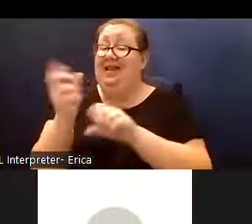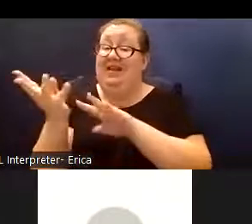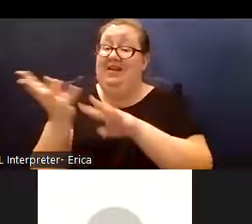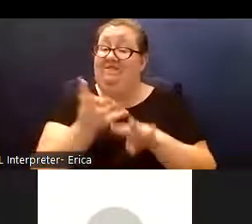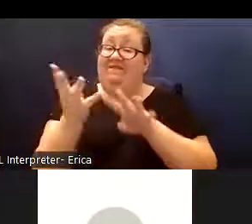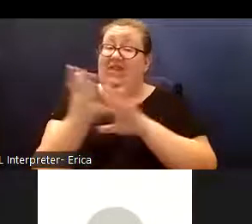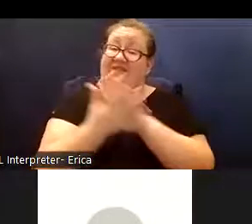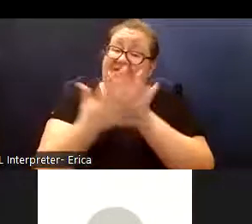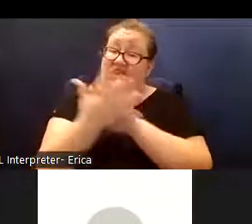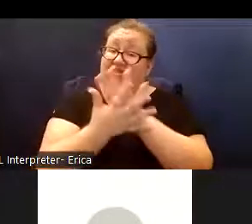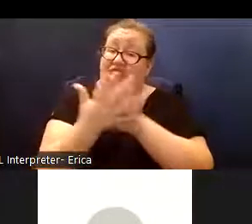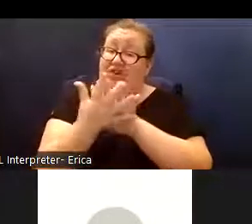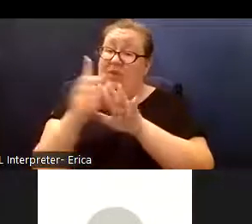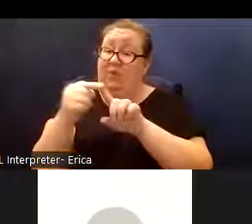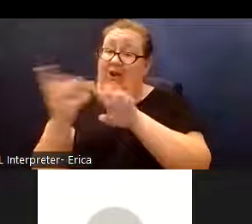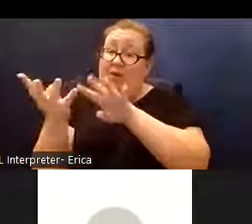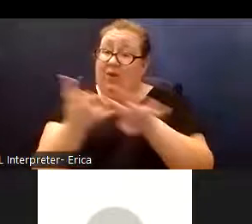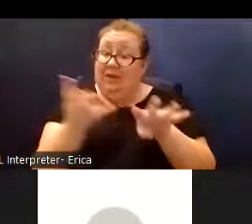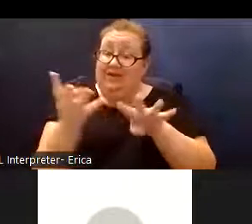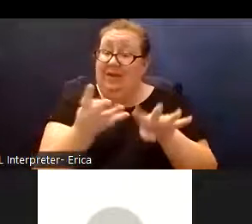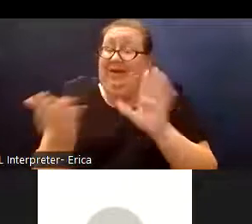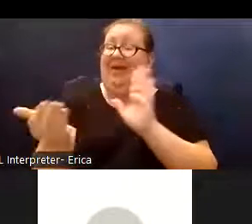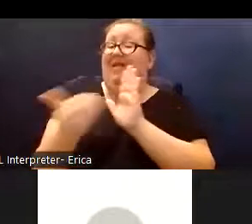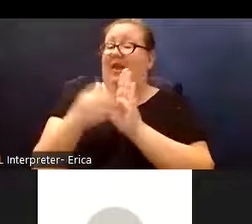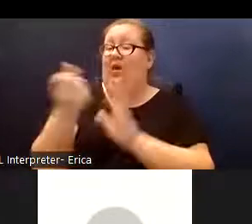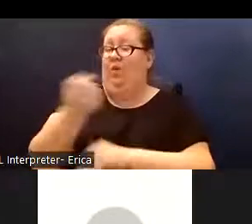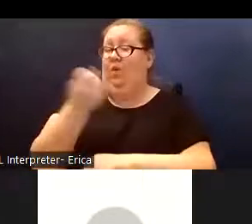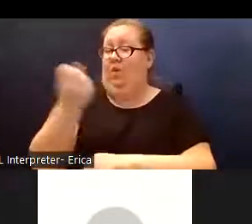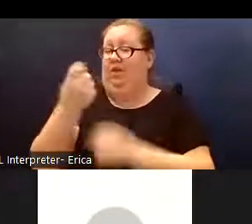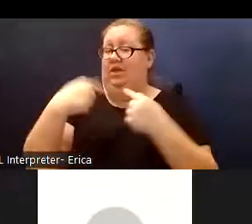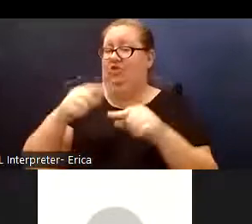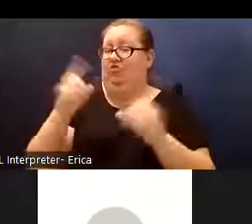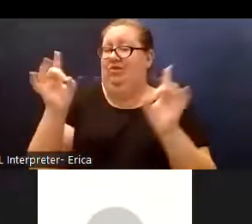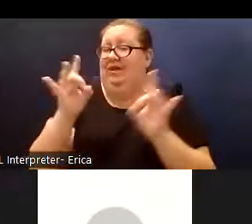out and again hold more water during an extreme event.